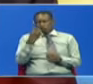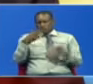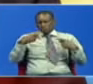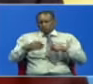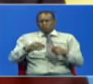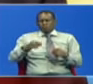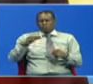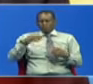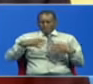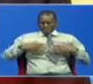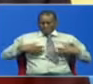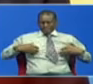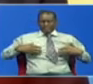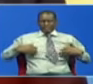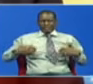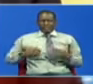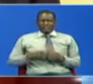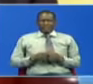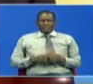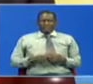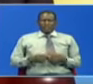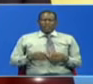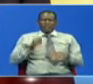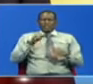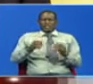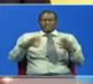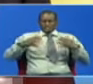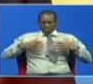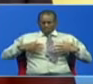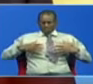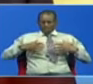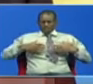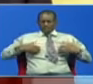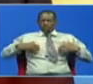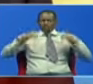Garissa, in the refugee camp,